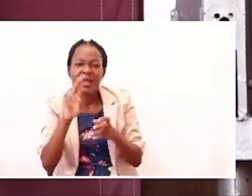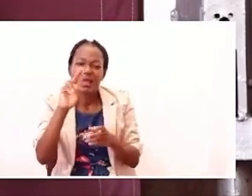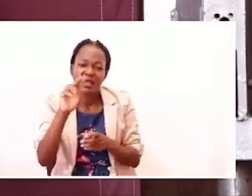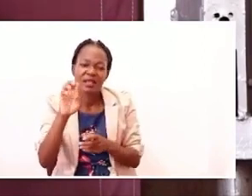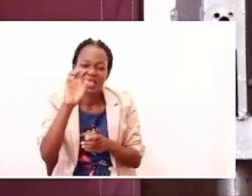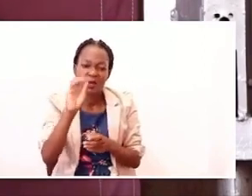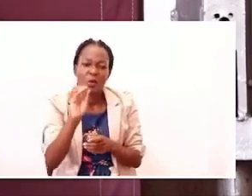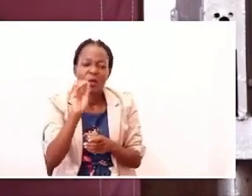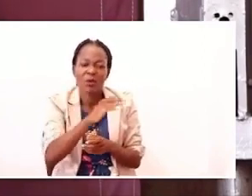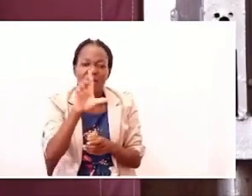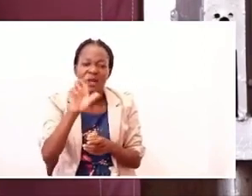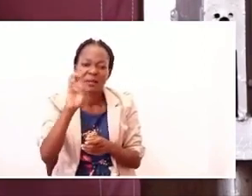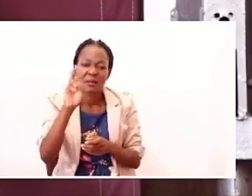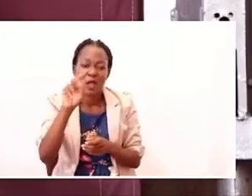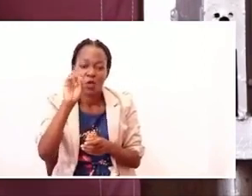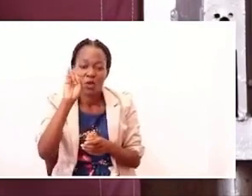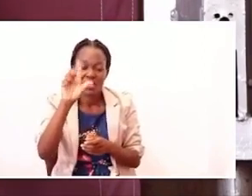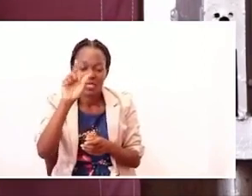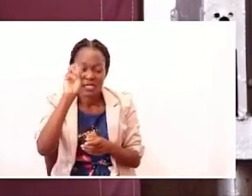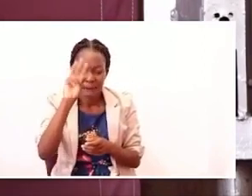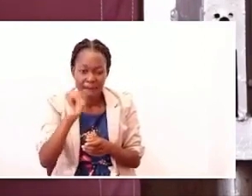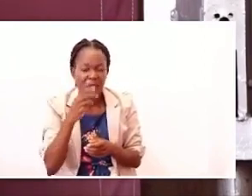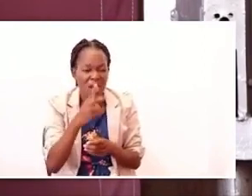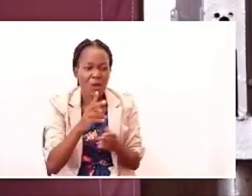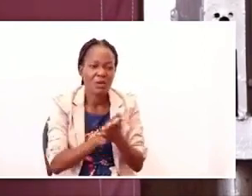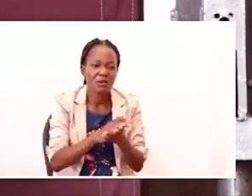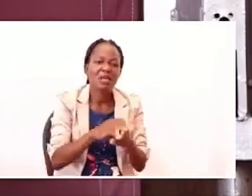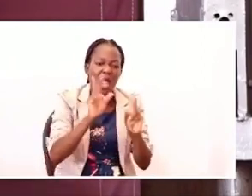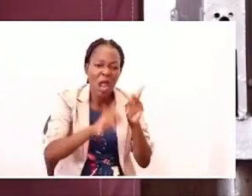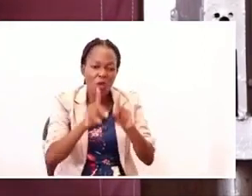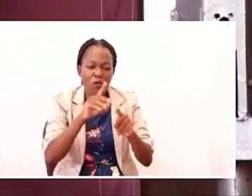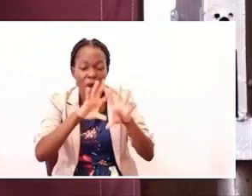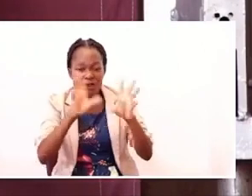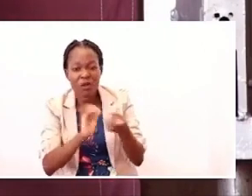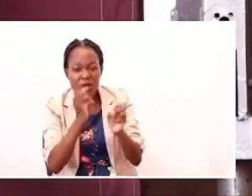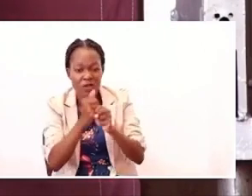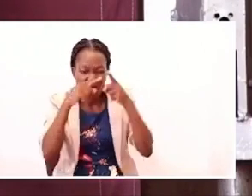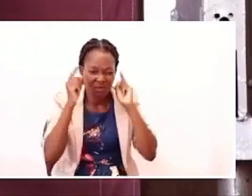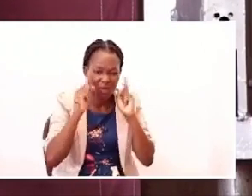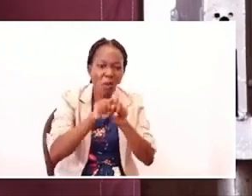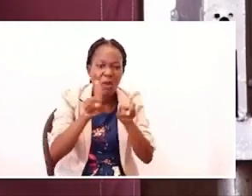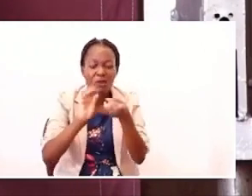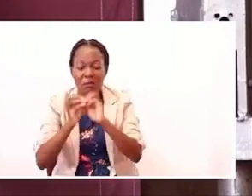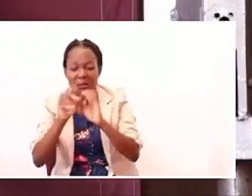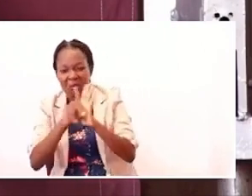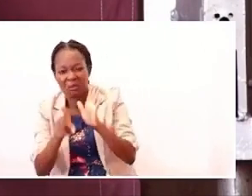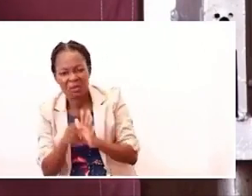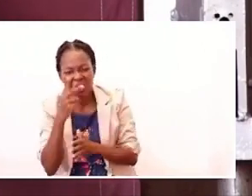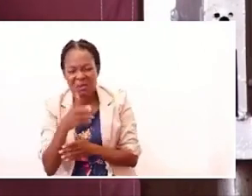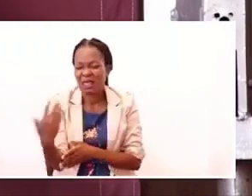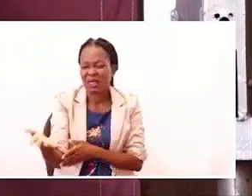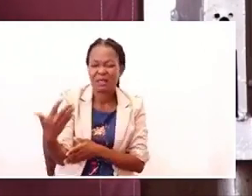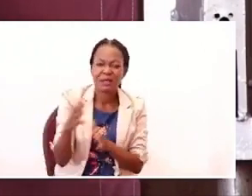African academics and policymakers began to despise development